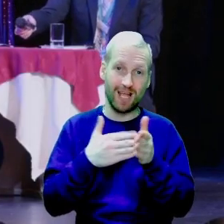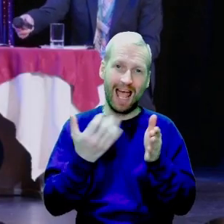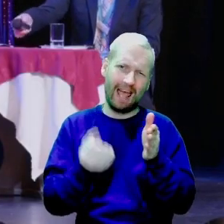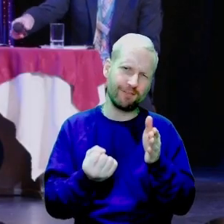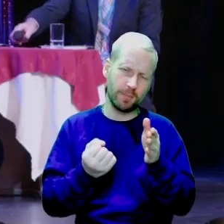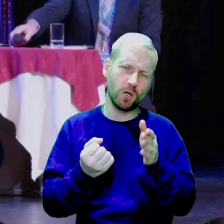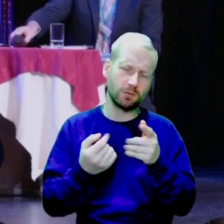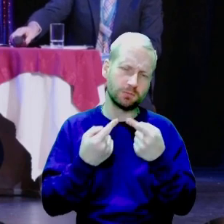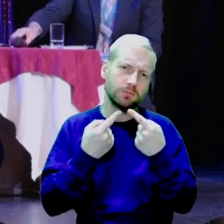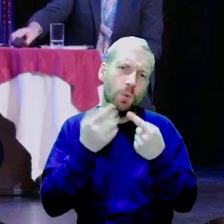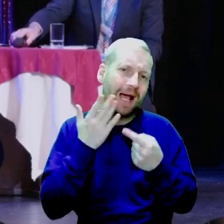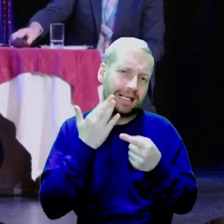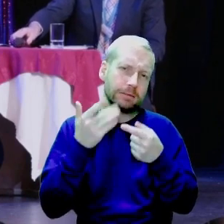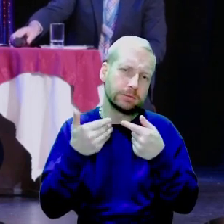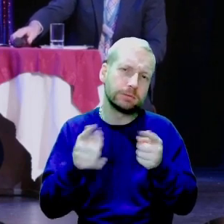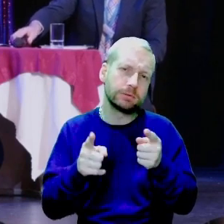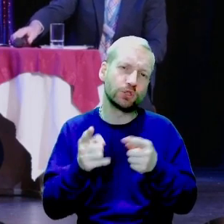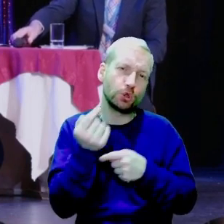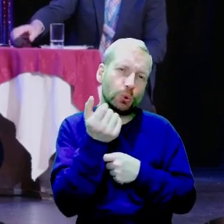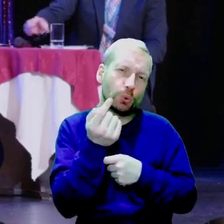Good news. Thank you very much indeed.